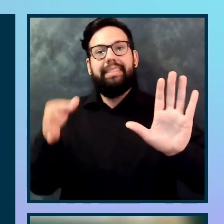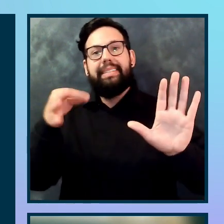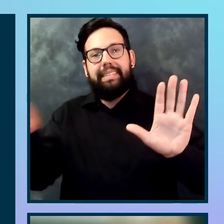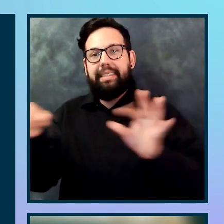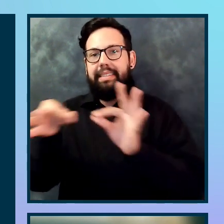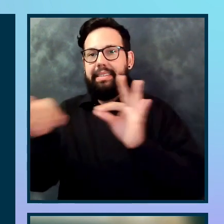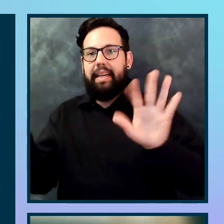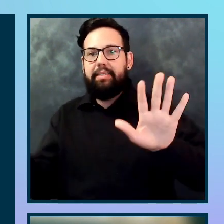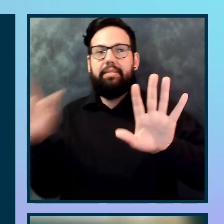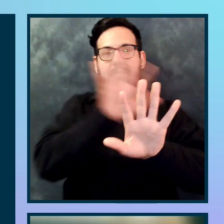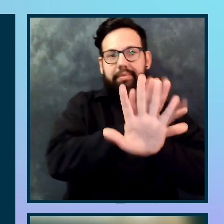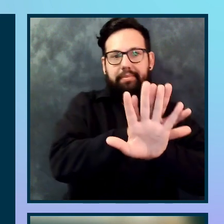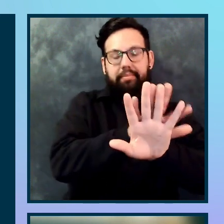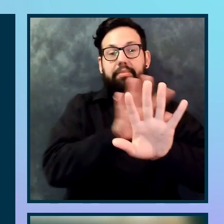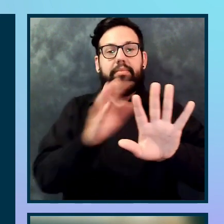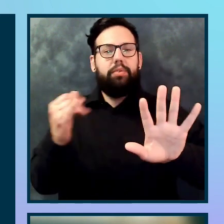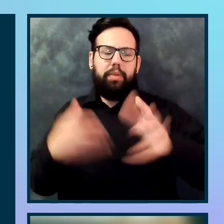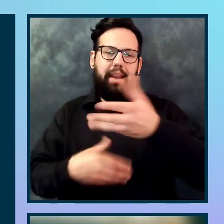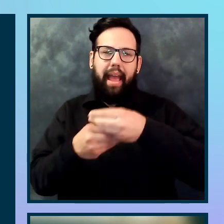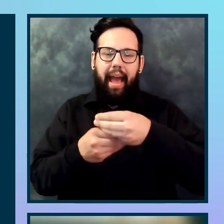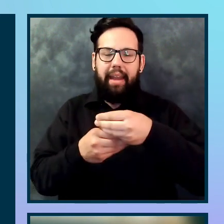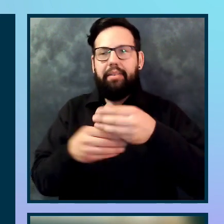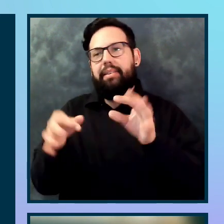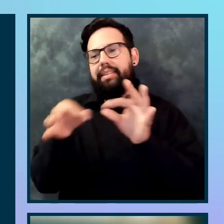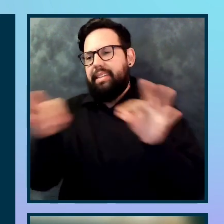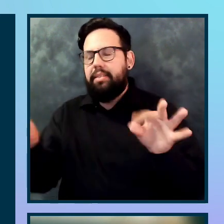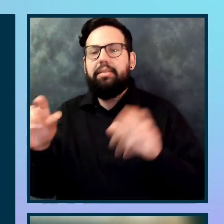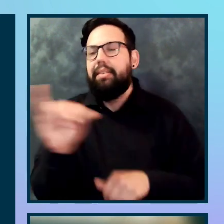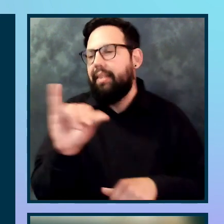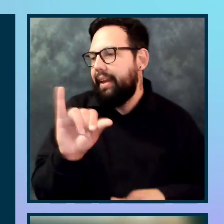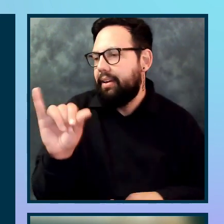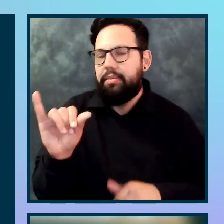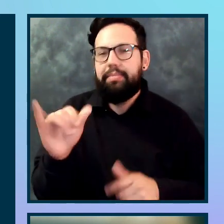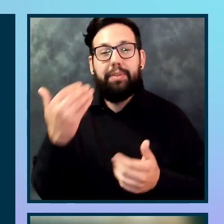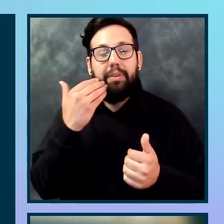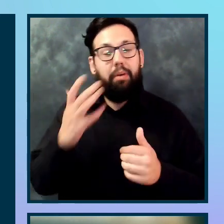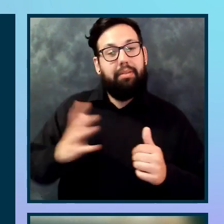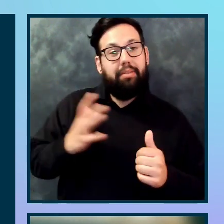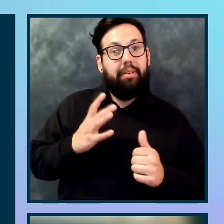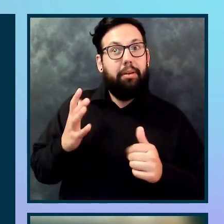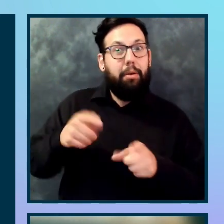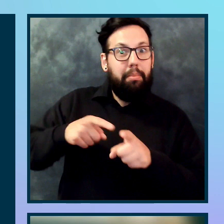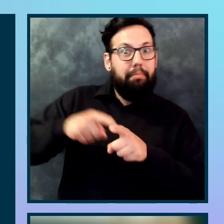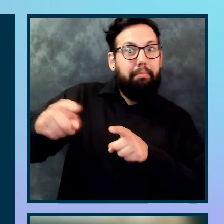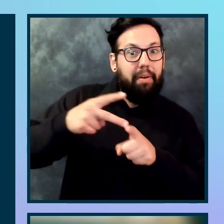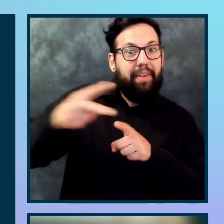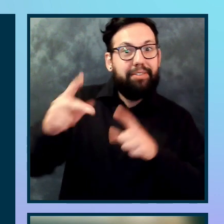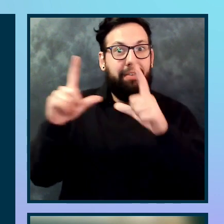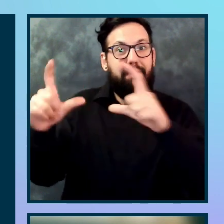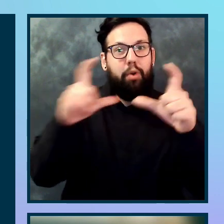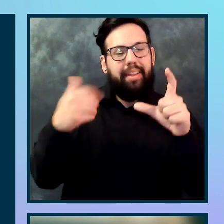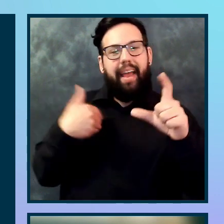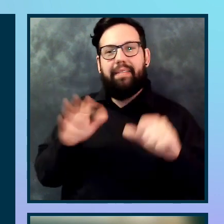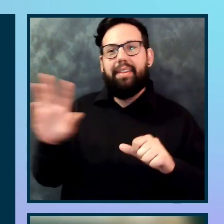you make an overlay that's text, like a watermark would be kind of what that would be like. You've really got to be sure